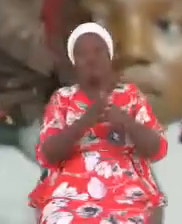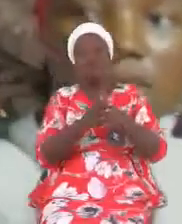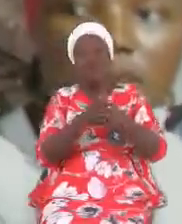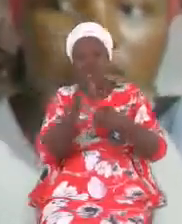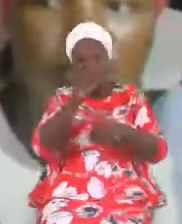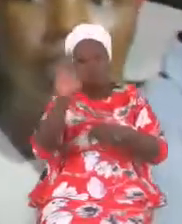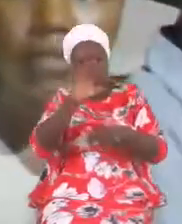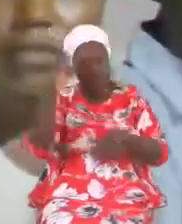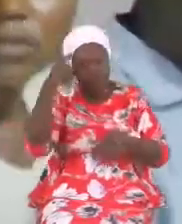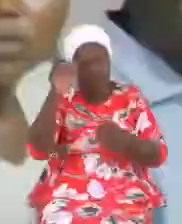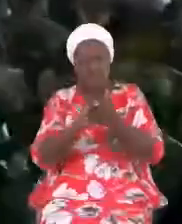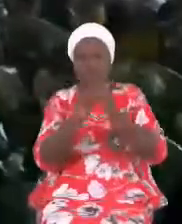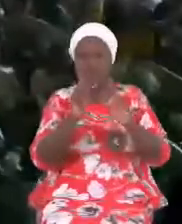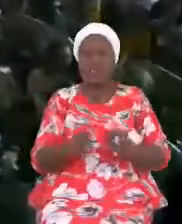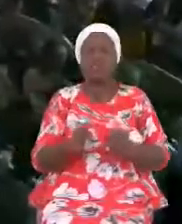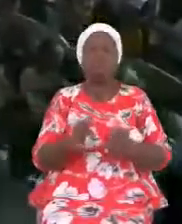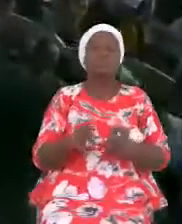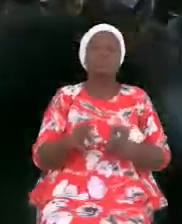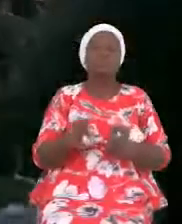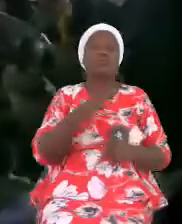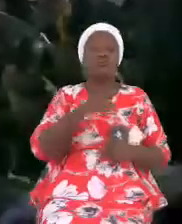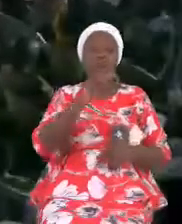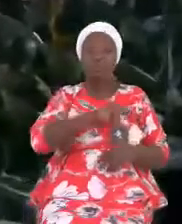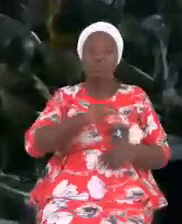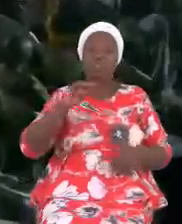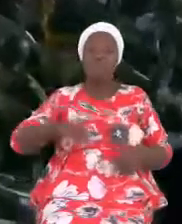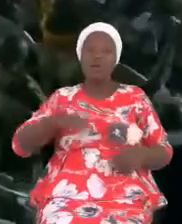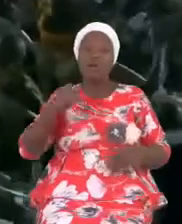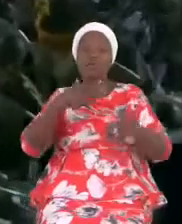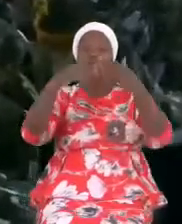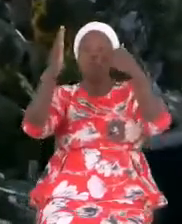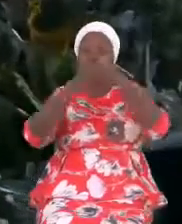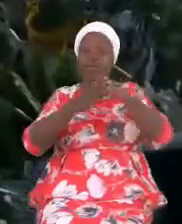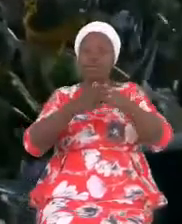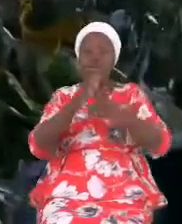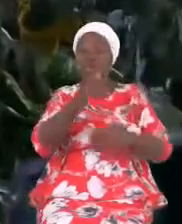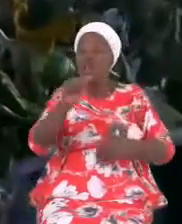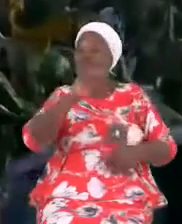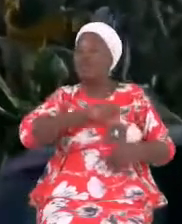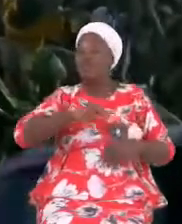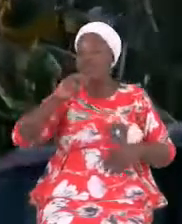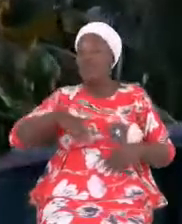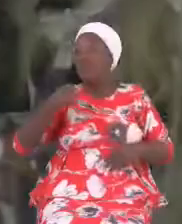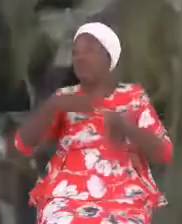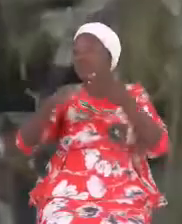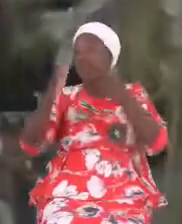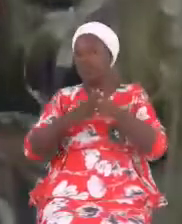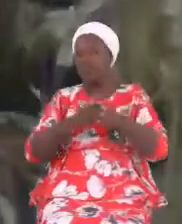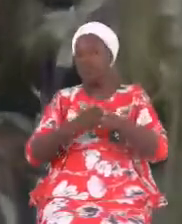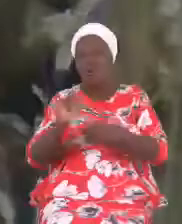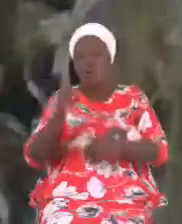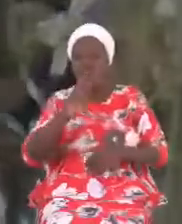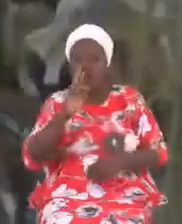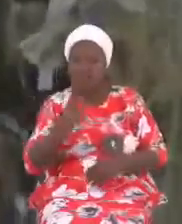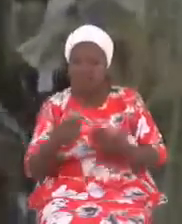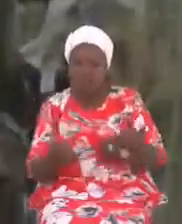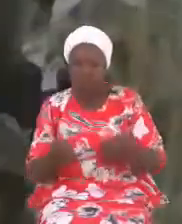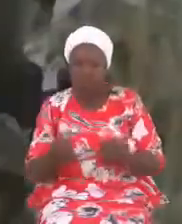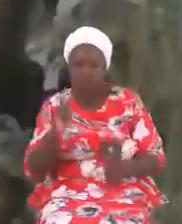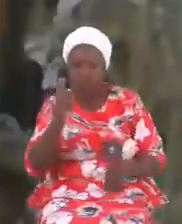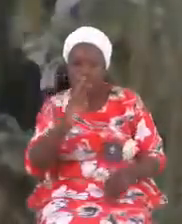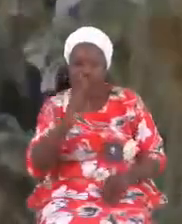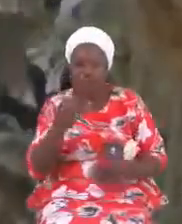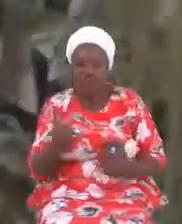for him. A candidate of heaven. I'm looking for her there. A candidate of heaven. Where are you? I said, where